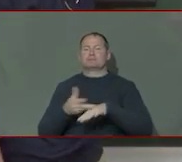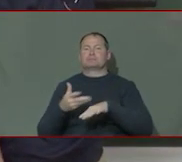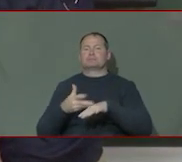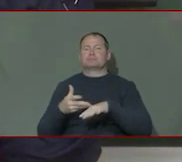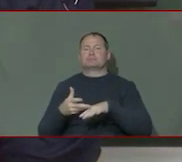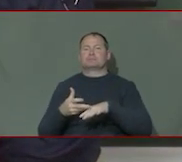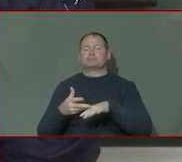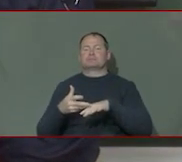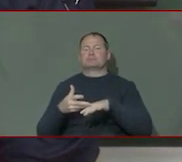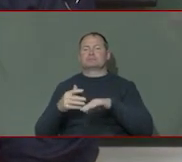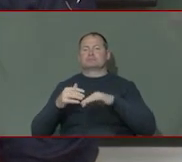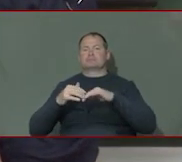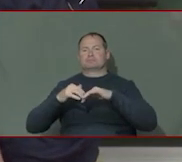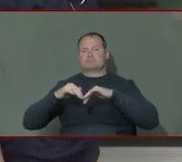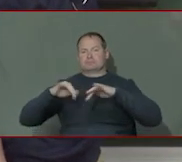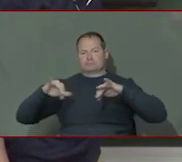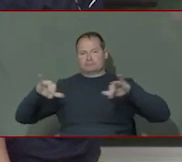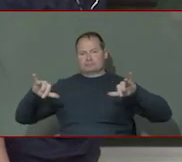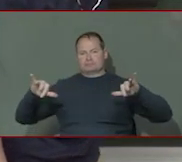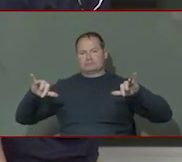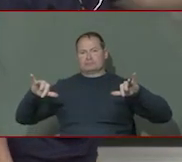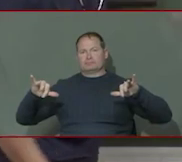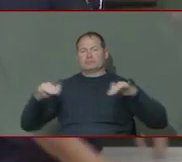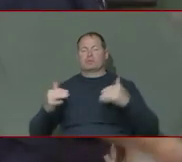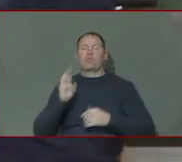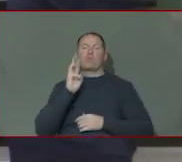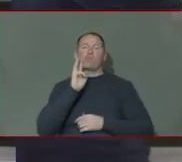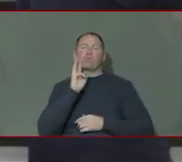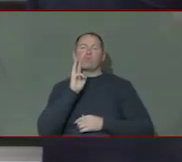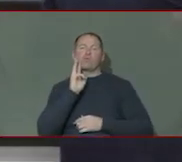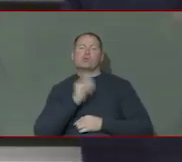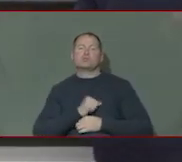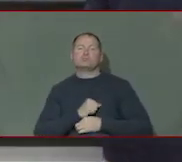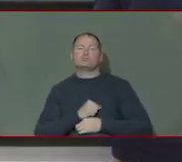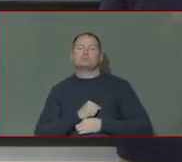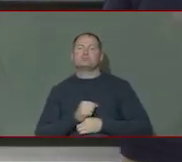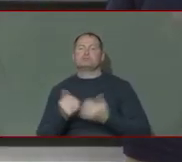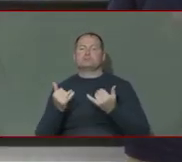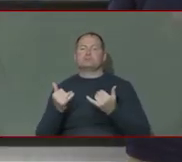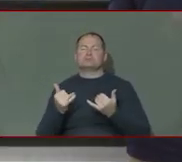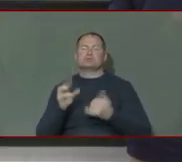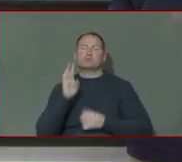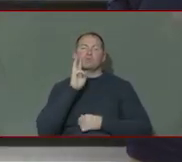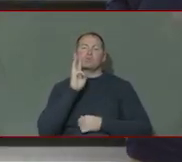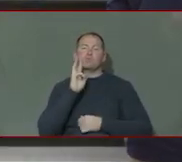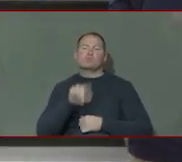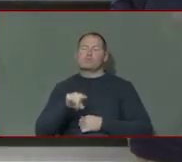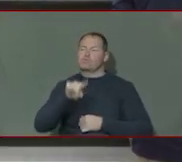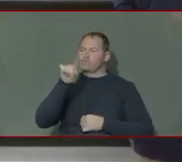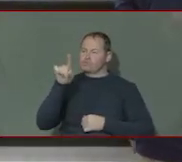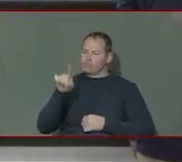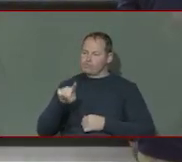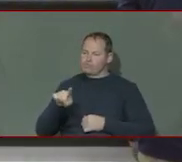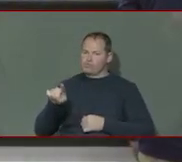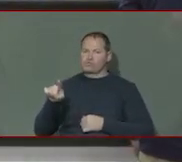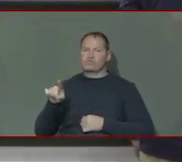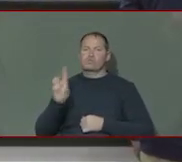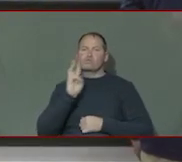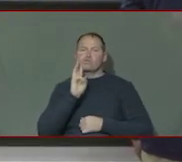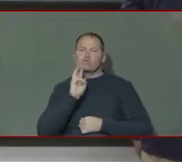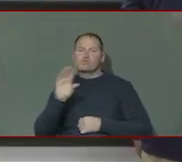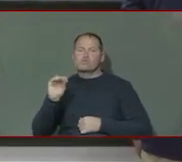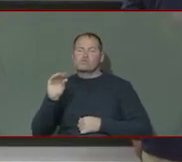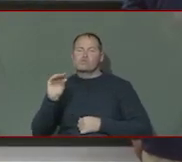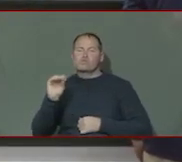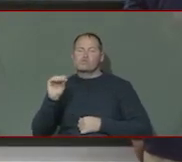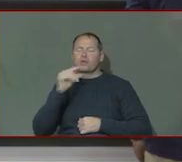called the glomerulus, and it's full of water. And the water runs down here. Now this watery medium is called the